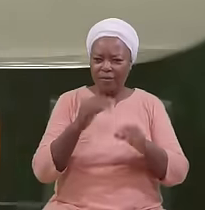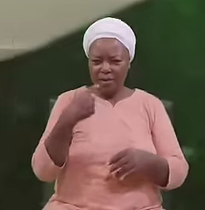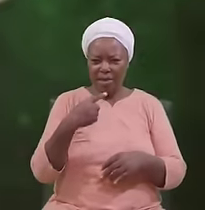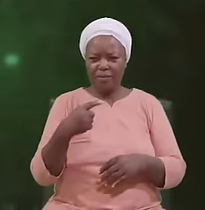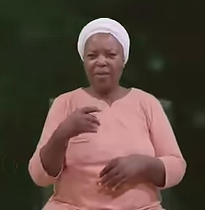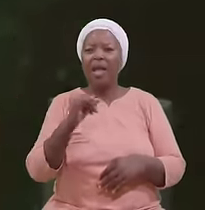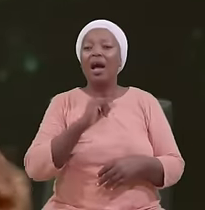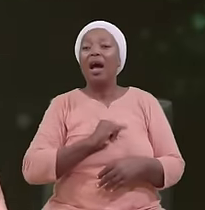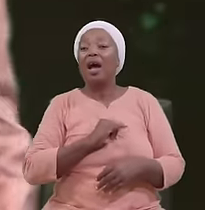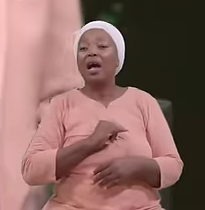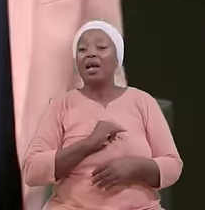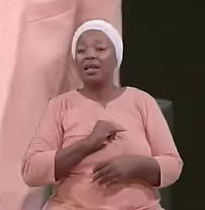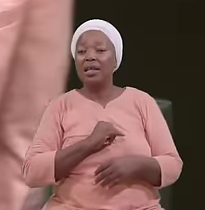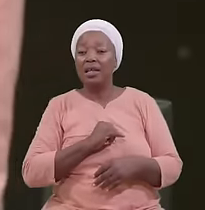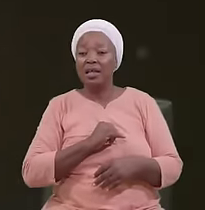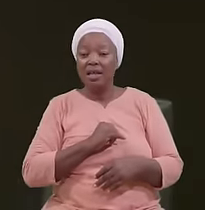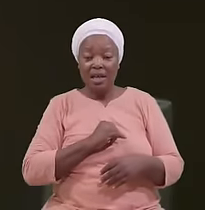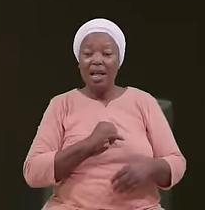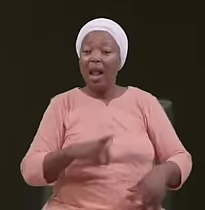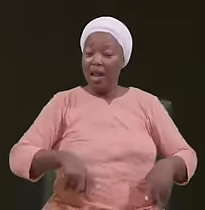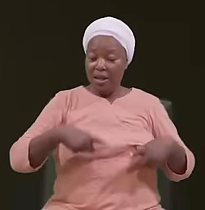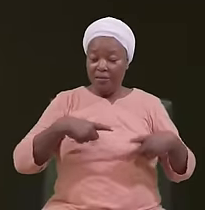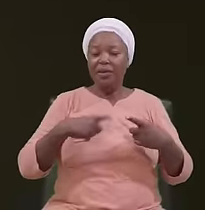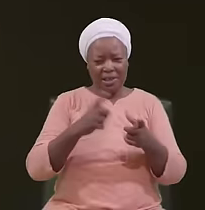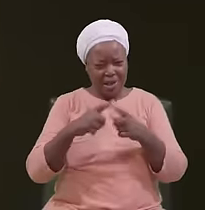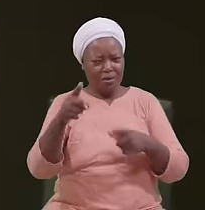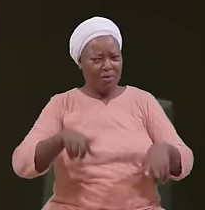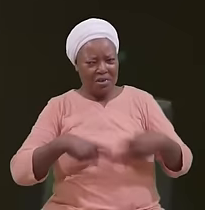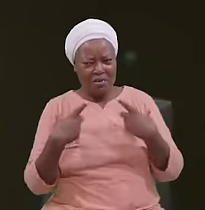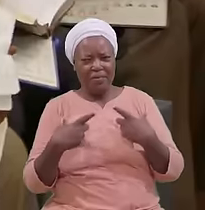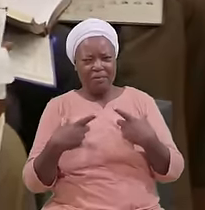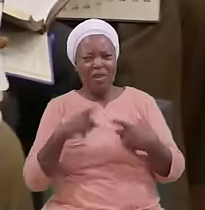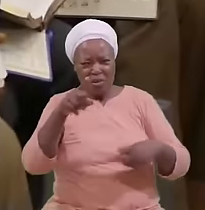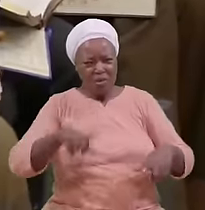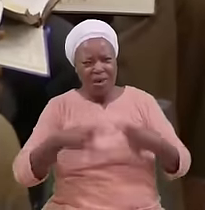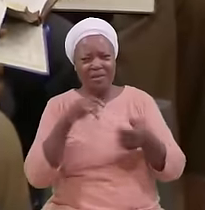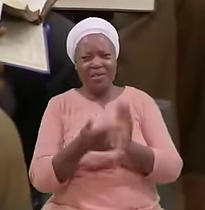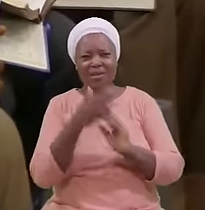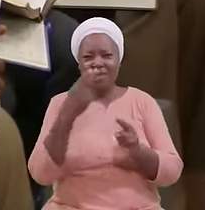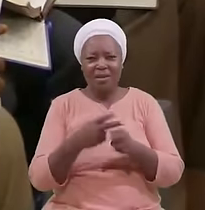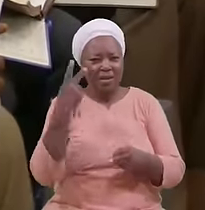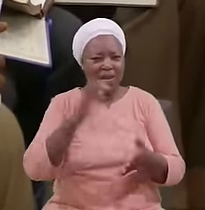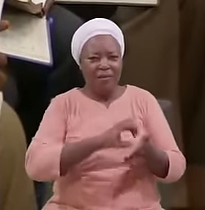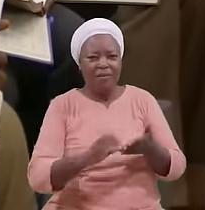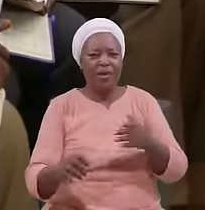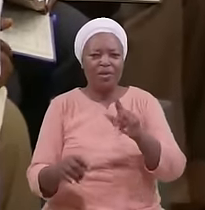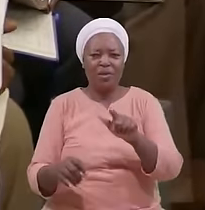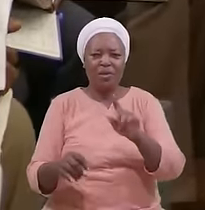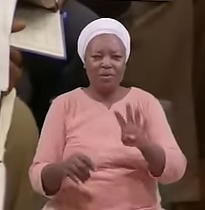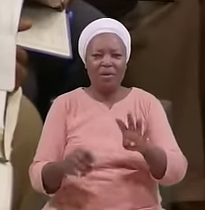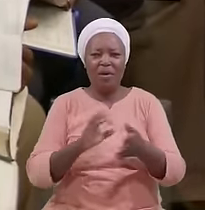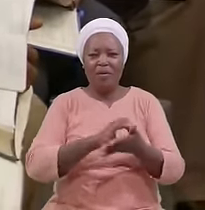I live, you live. I said you live. Look at verse 24. In